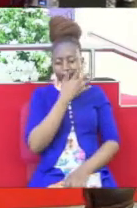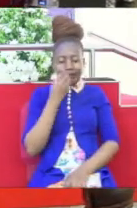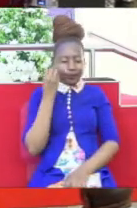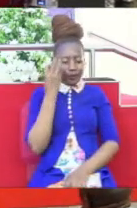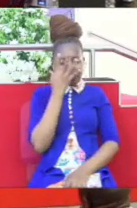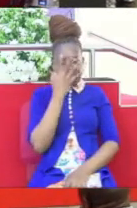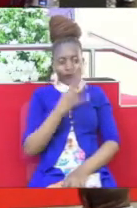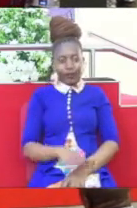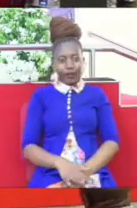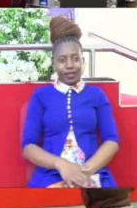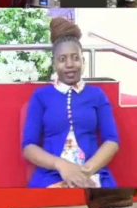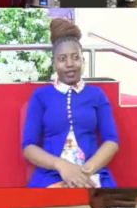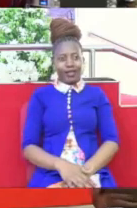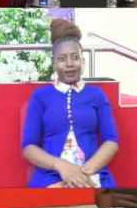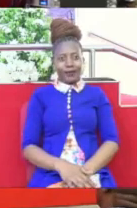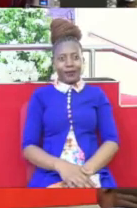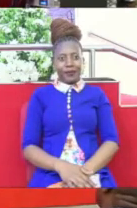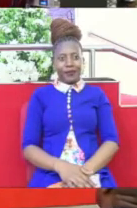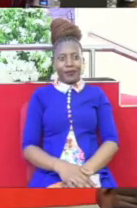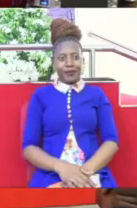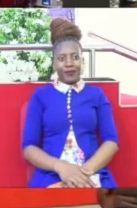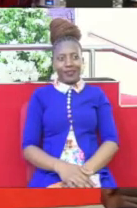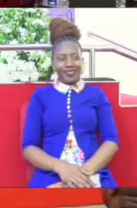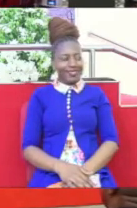mrembo, kando yeye kuwa mrembo, thank you,